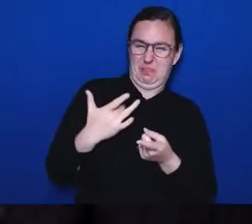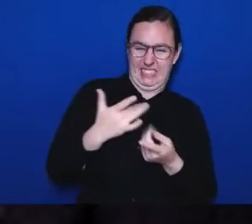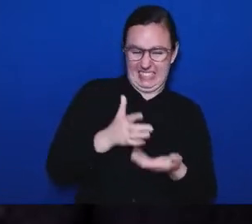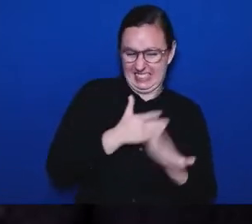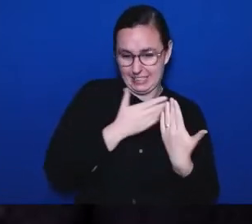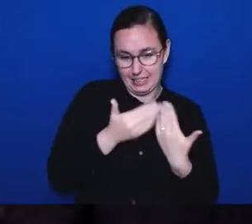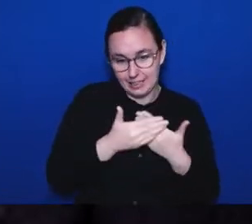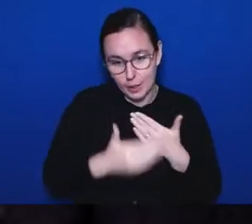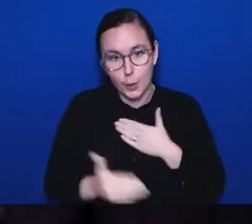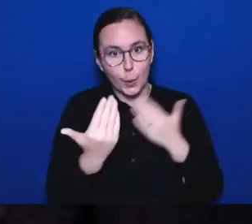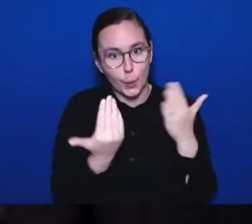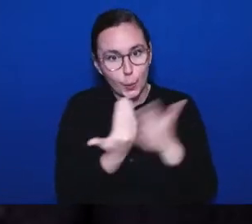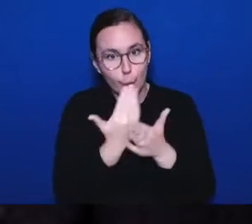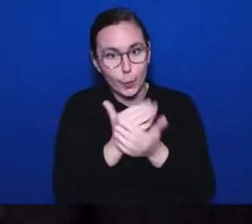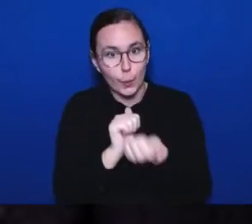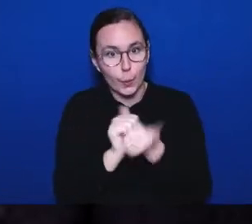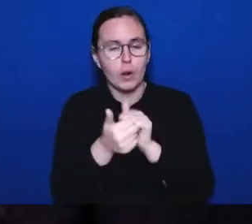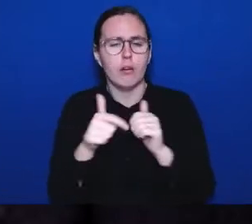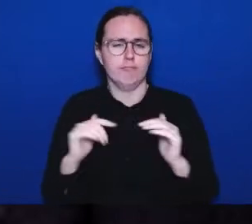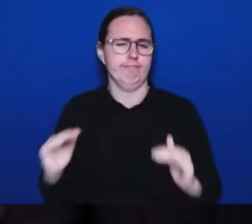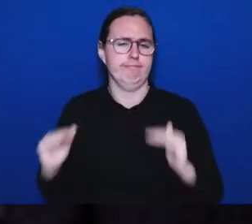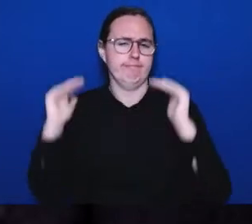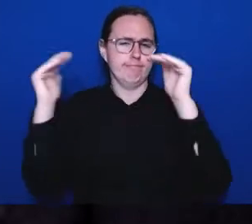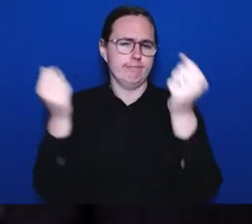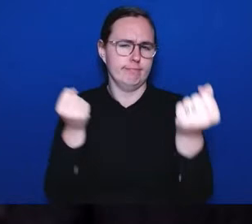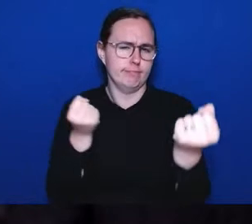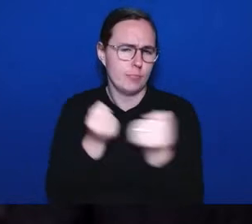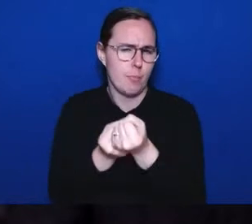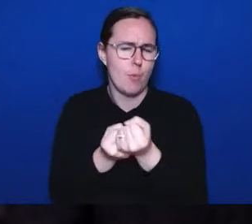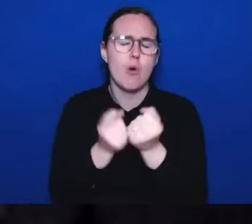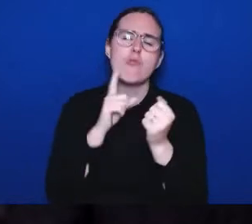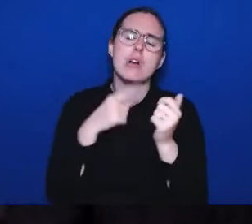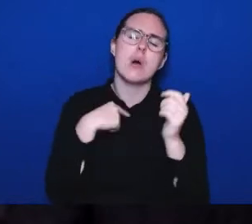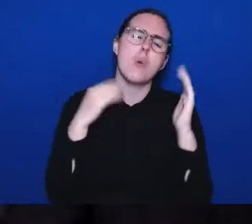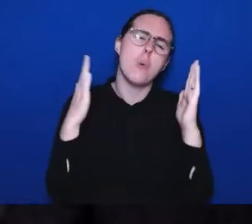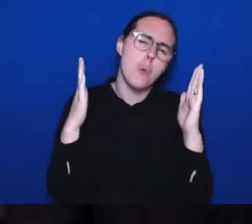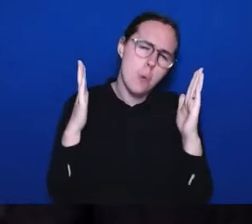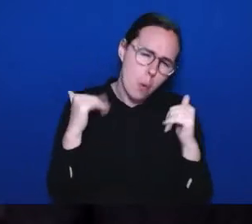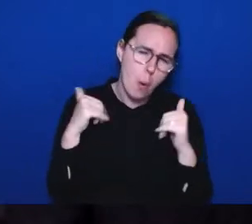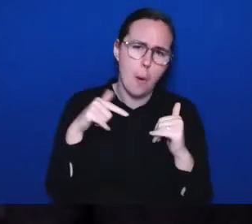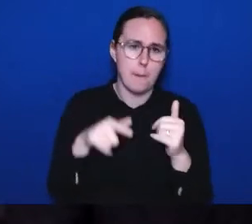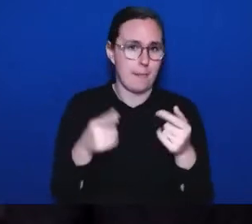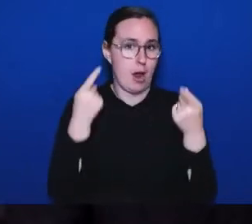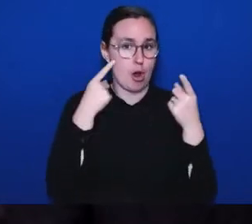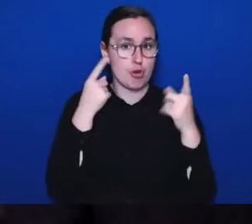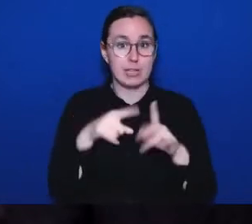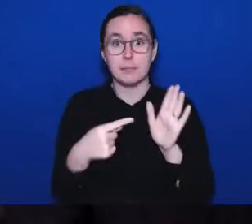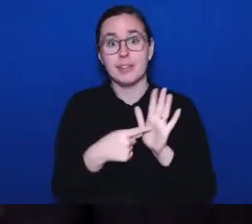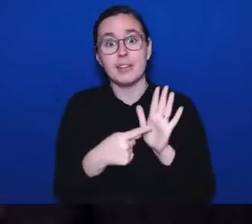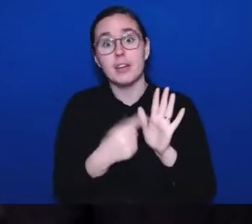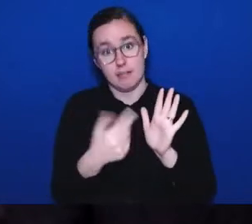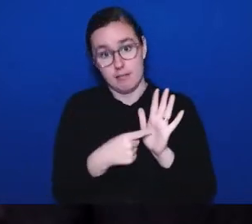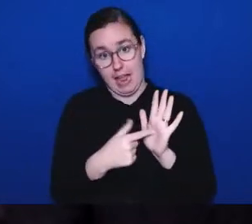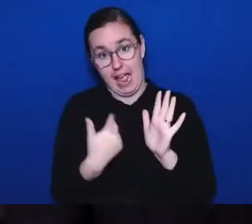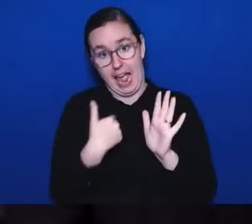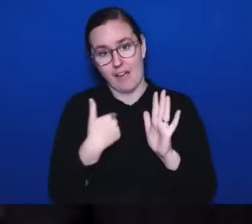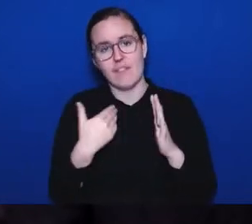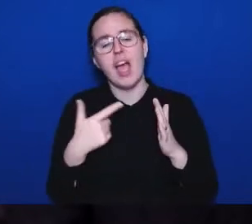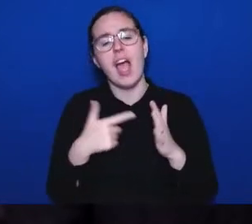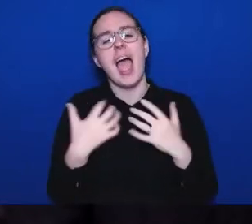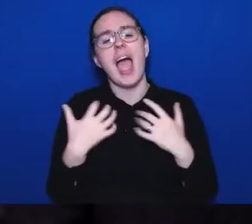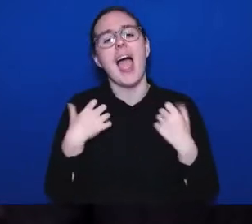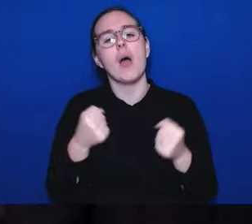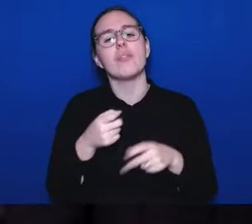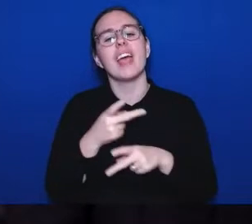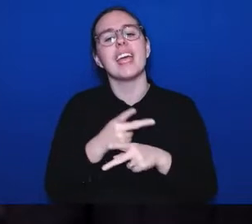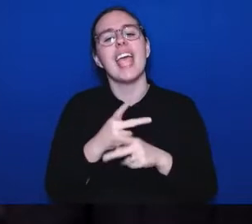in healthcare equity. These concepts, as we know, are so essential that Every patient deserves a family doctor,